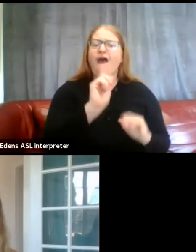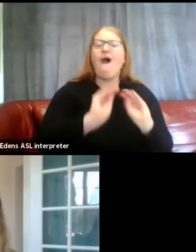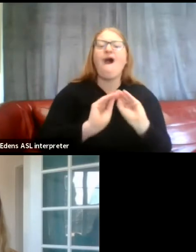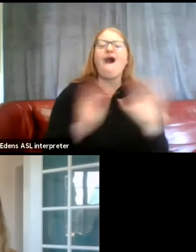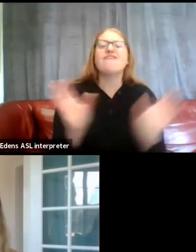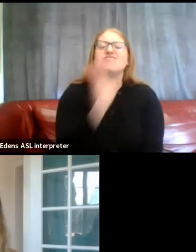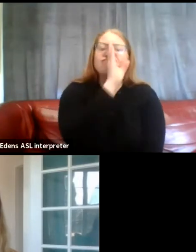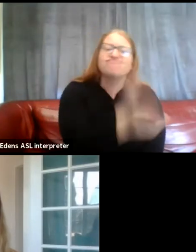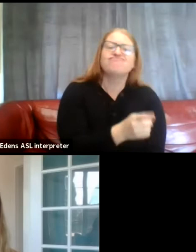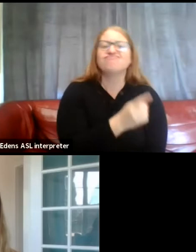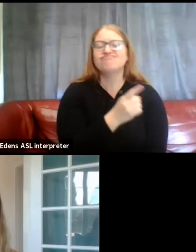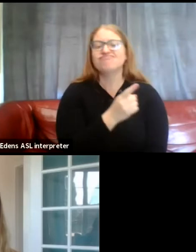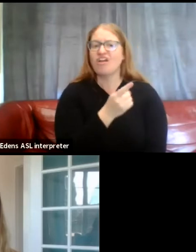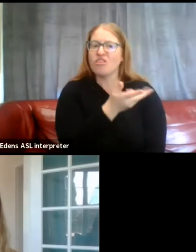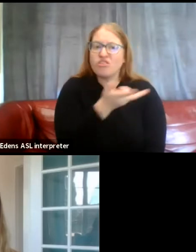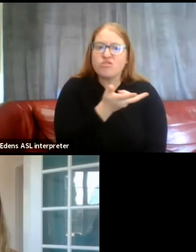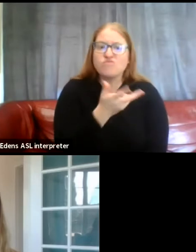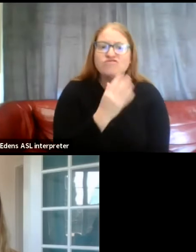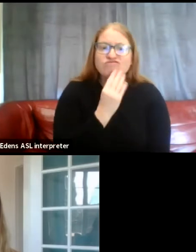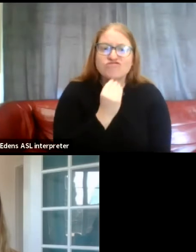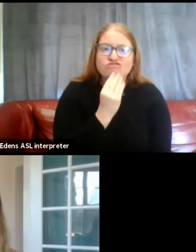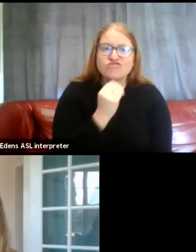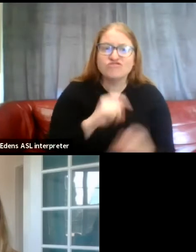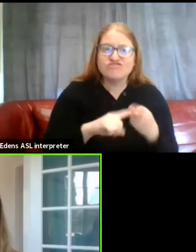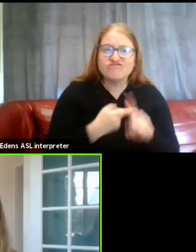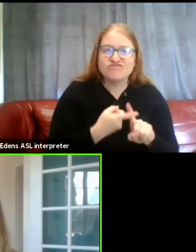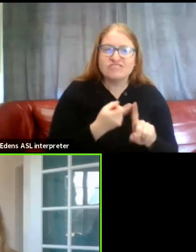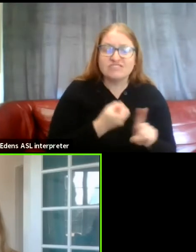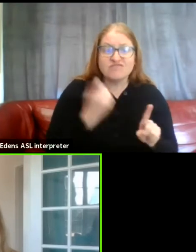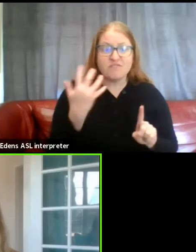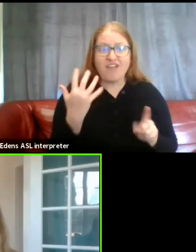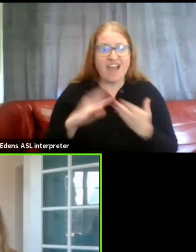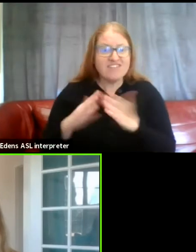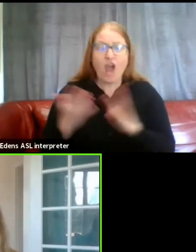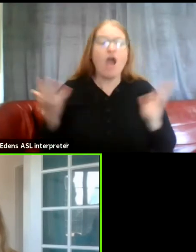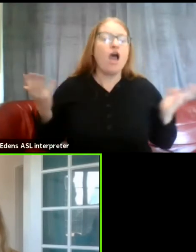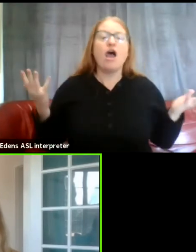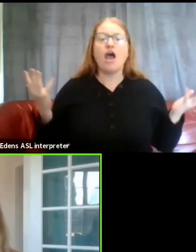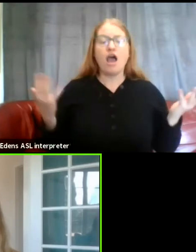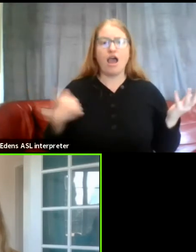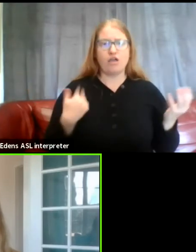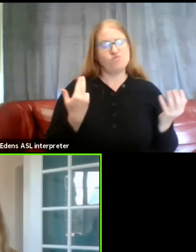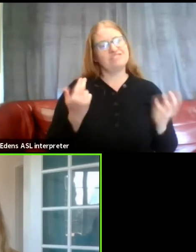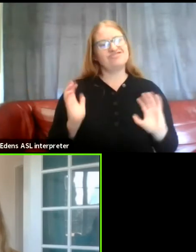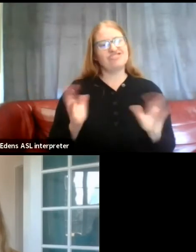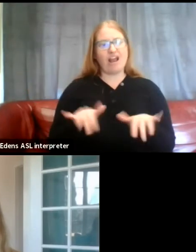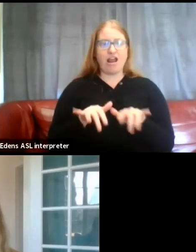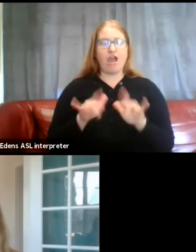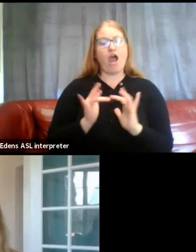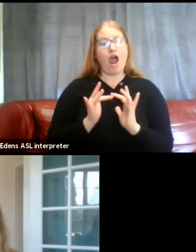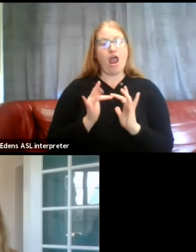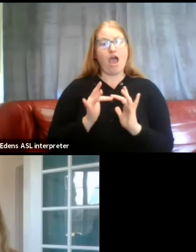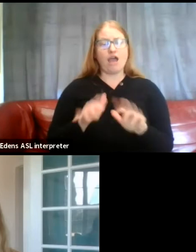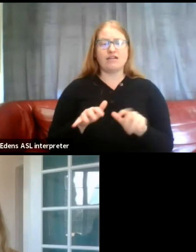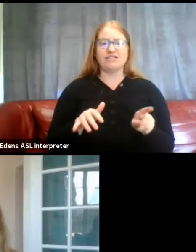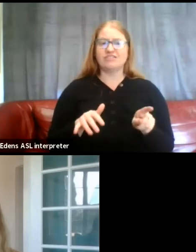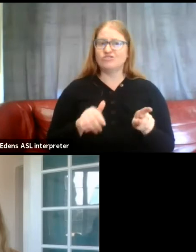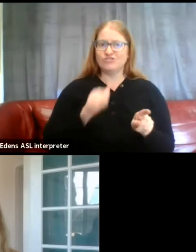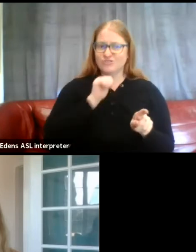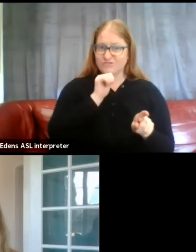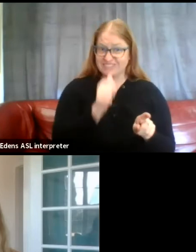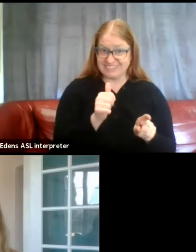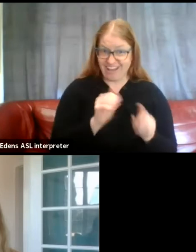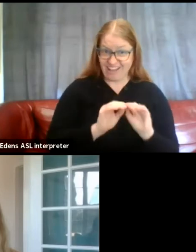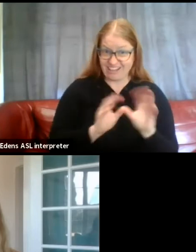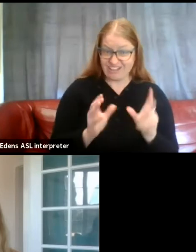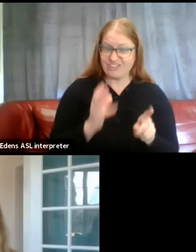those are three Jewish friends from the Five Towns. Yeah. I realized when I was talking online that because she was not clearly Jewish, or she didn't talk about